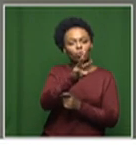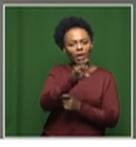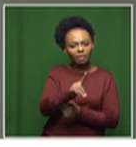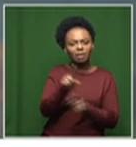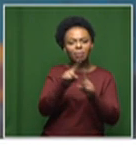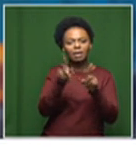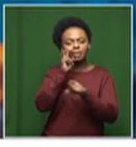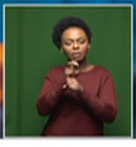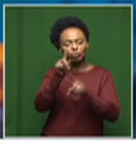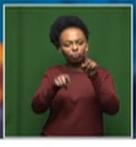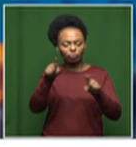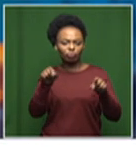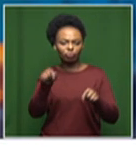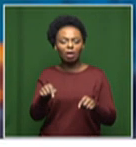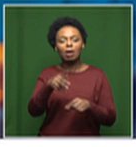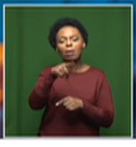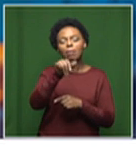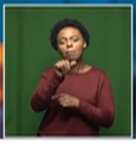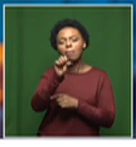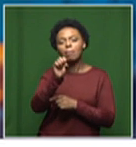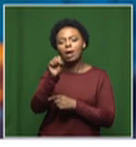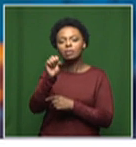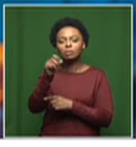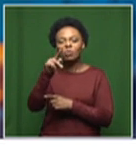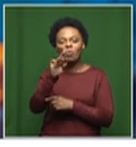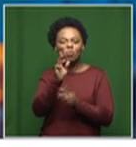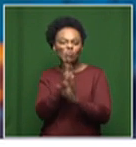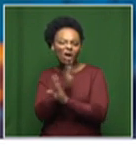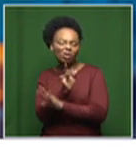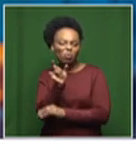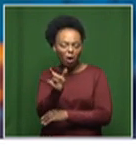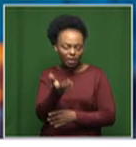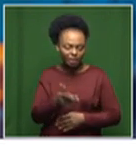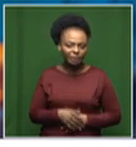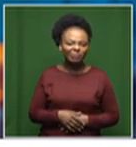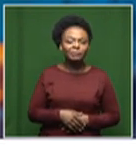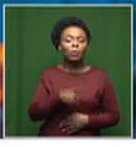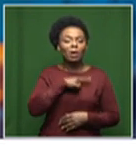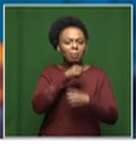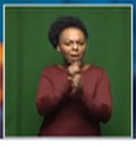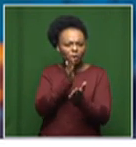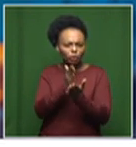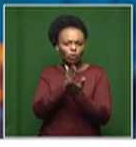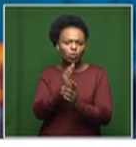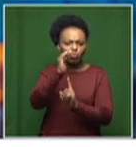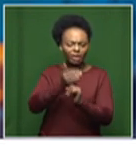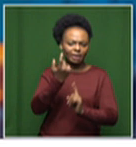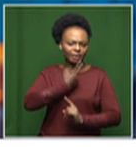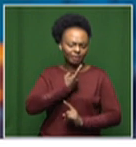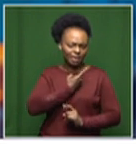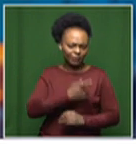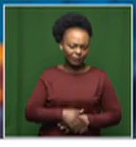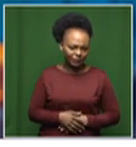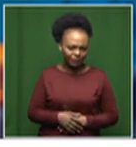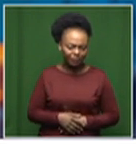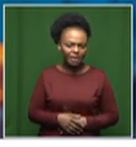use unique passwords. And also log out of your apps every now and again and log back in to make sure that you are protecting yourself. And I